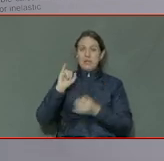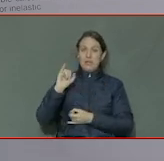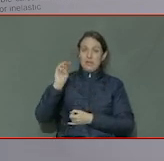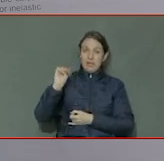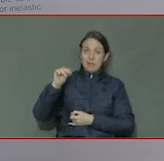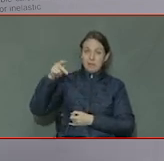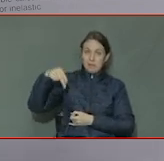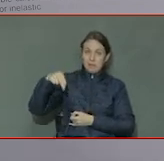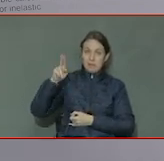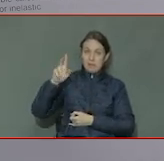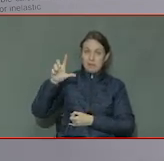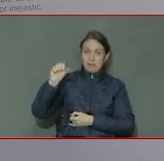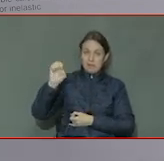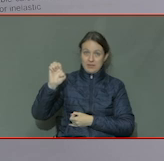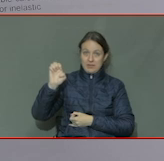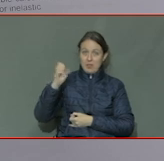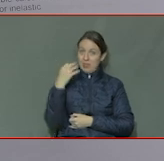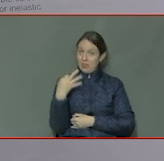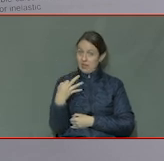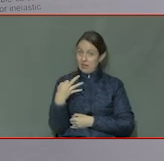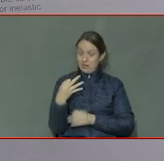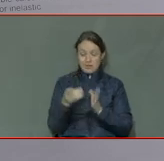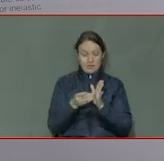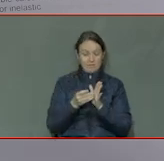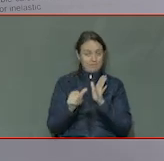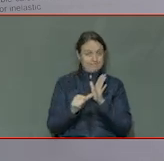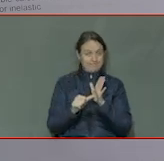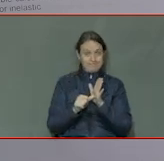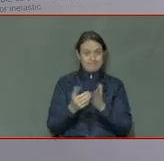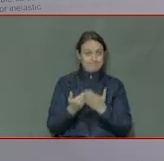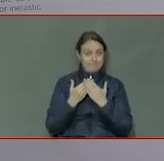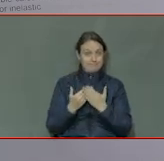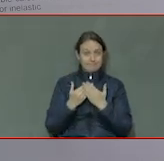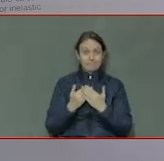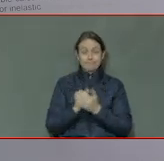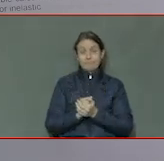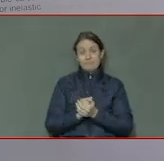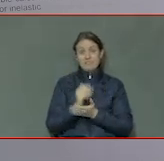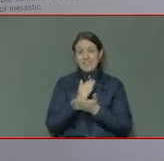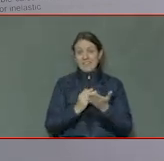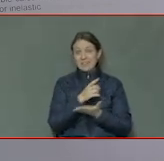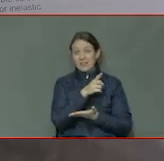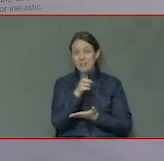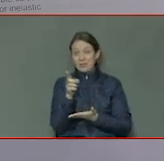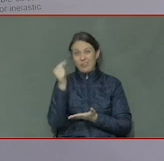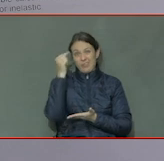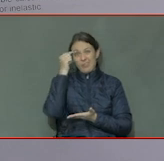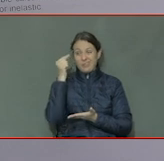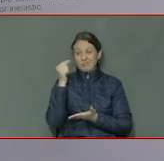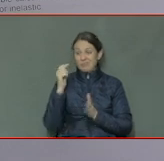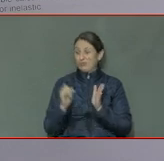So please know those definitions. Boys and girls, and I know some of you just think you can just pitch